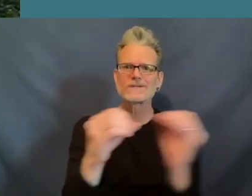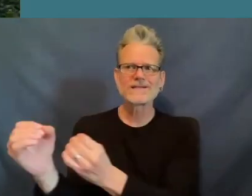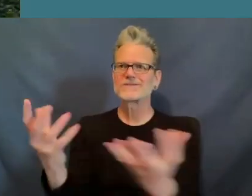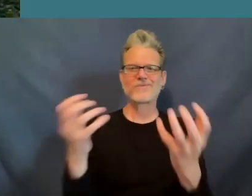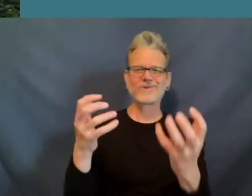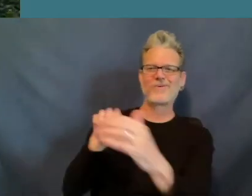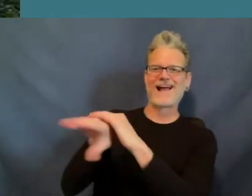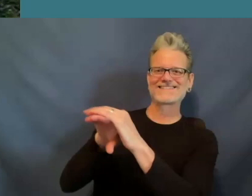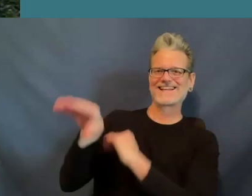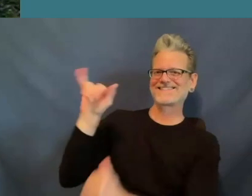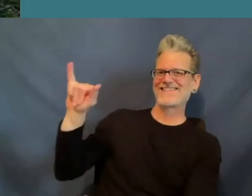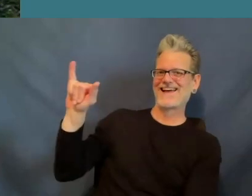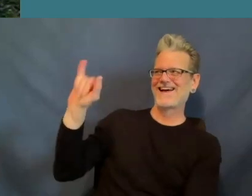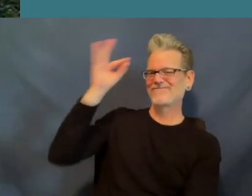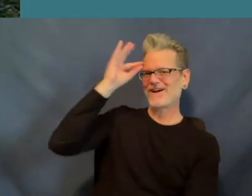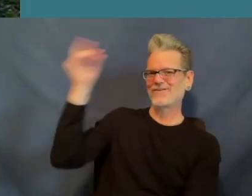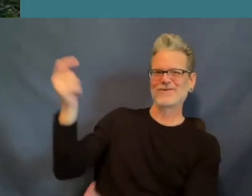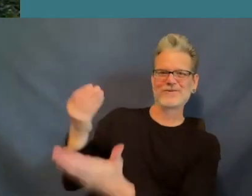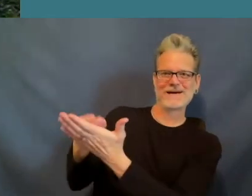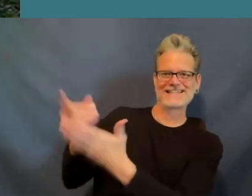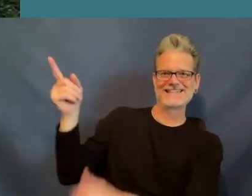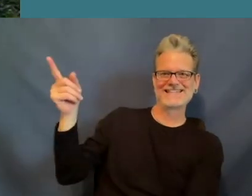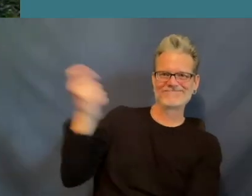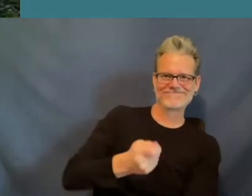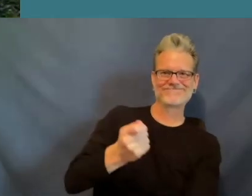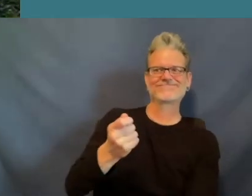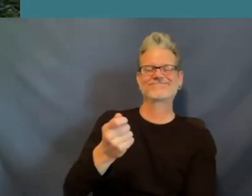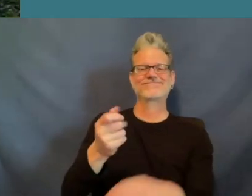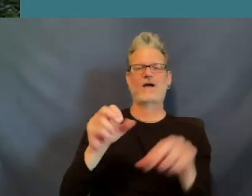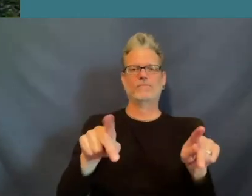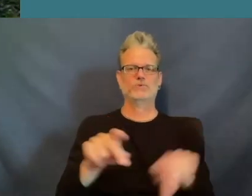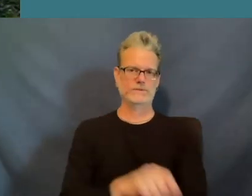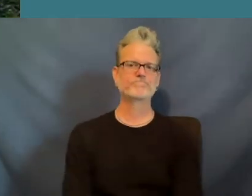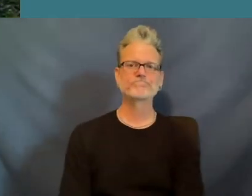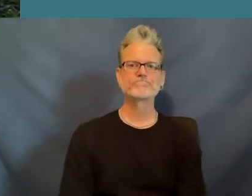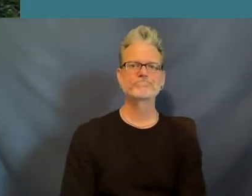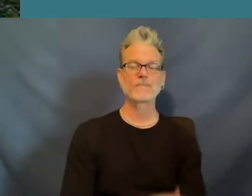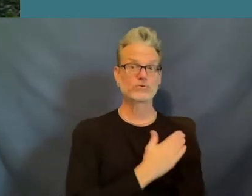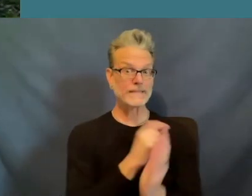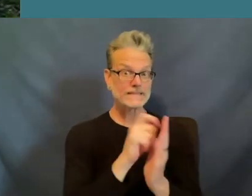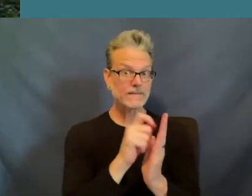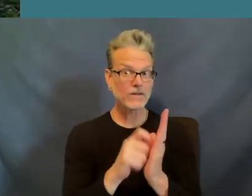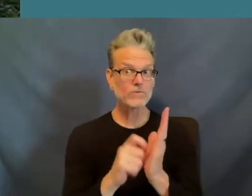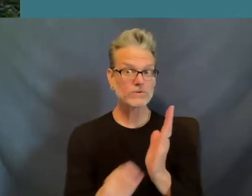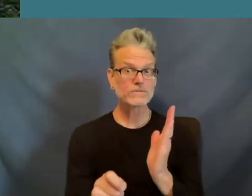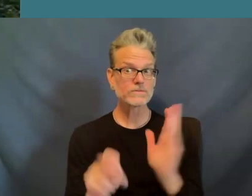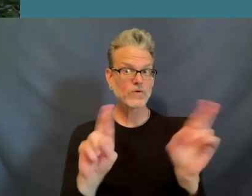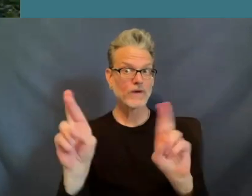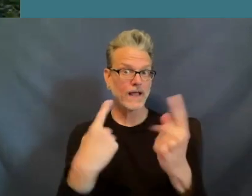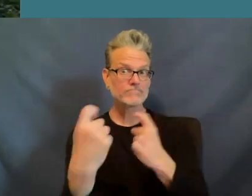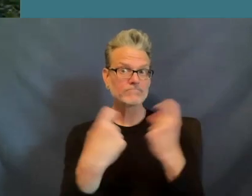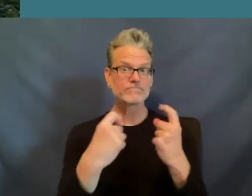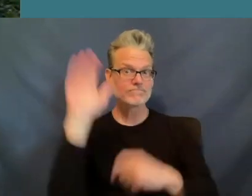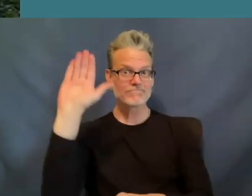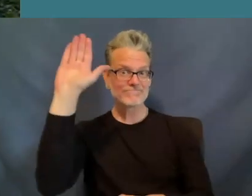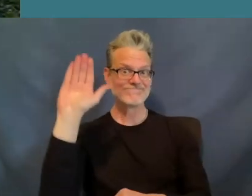access federal funding opportunities. So please take notes. Be ready to ask questions during